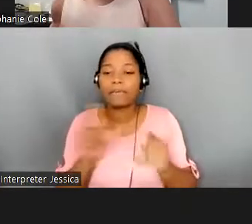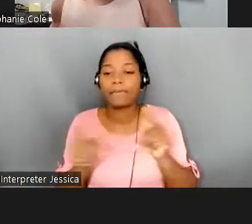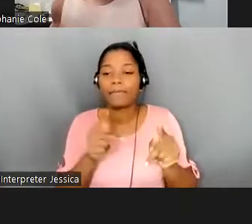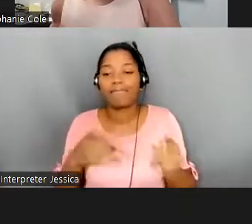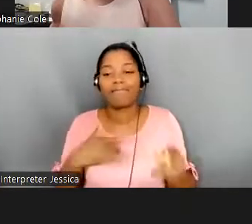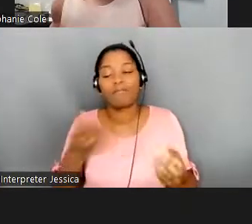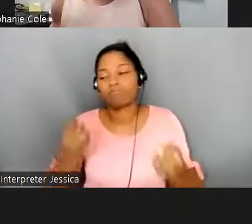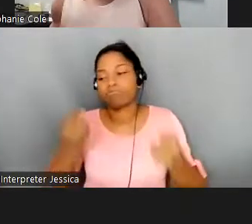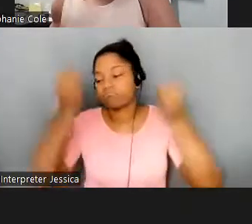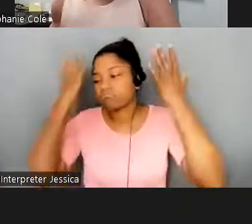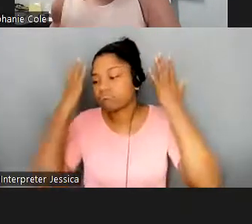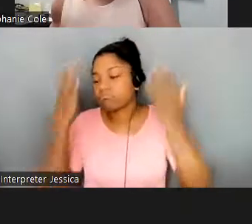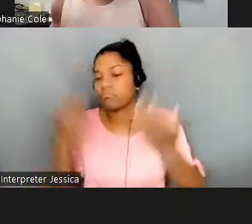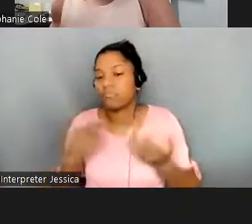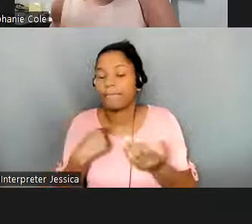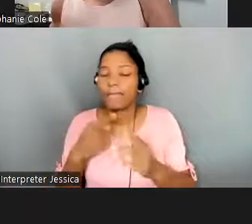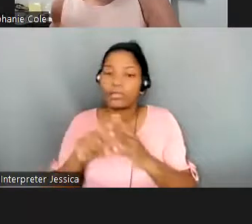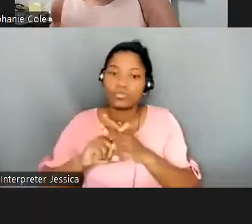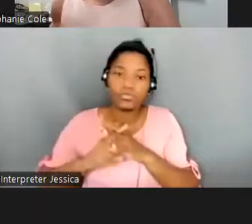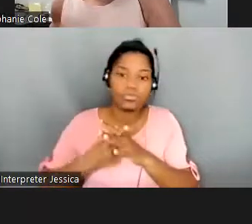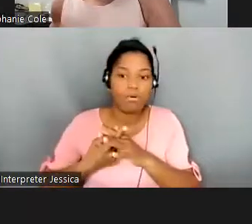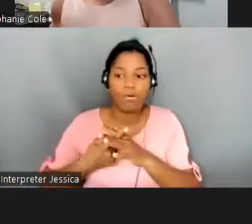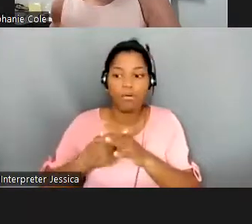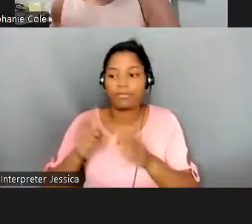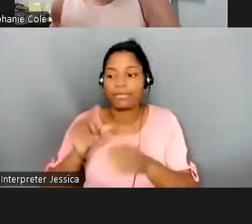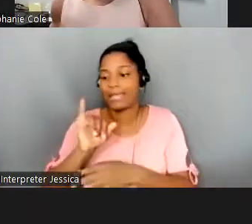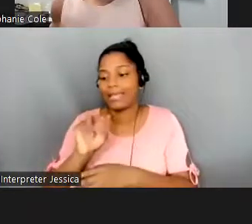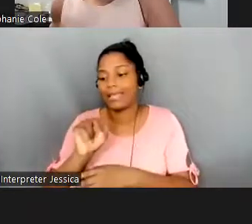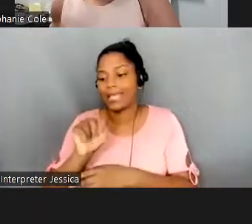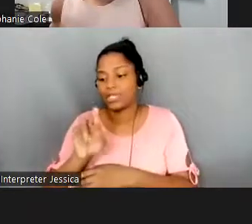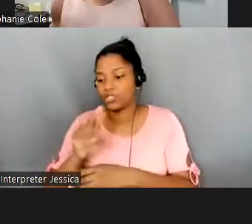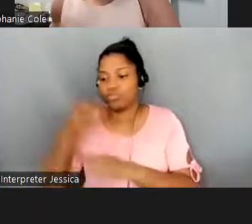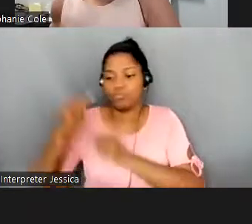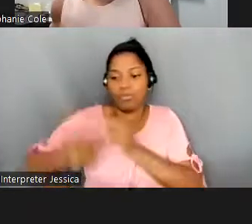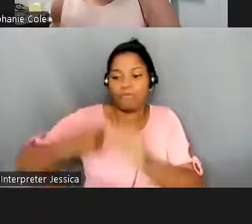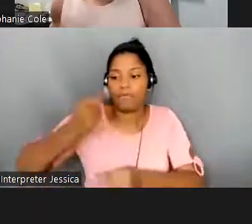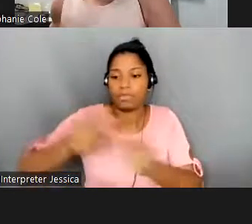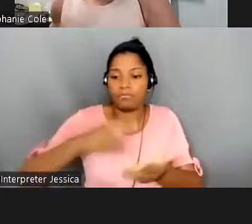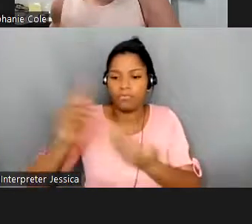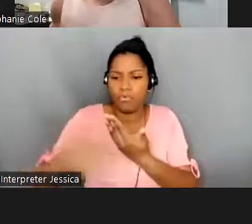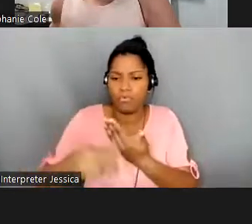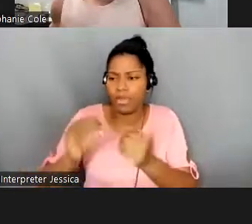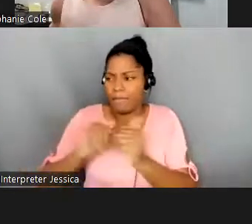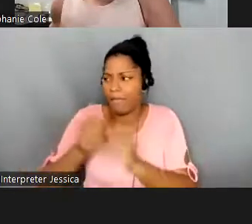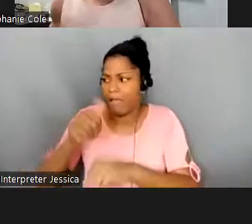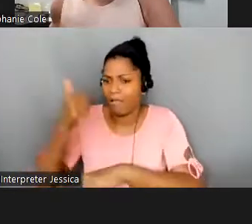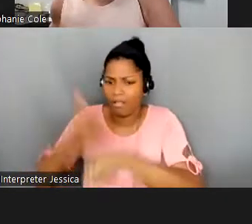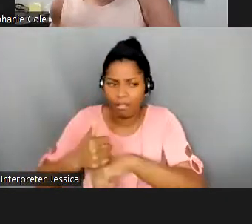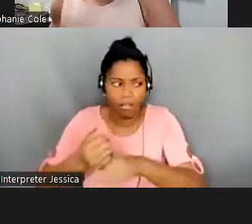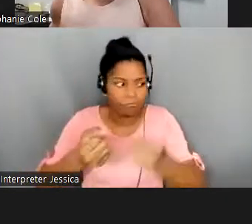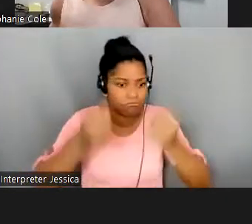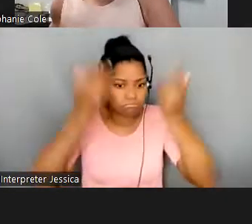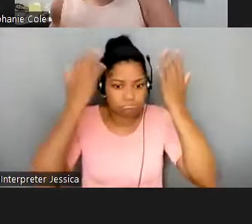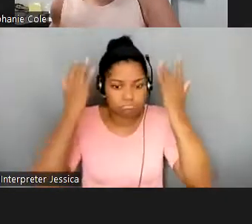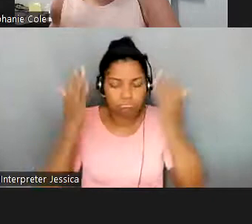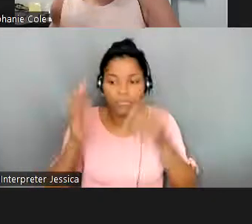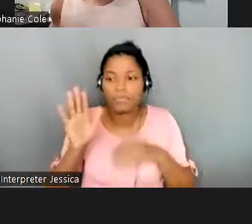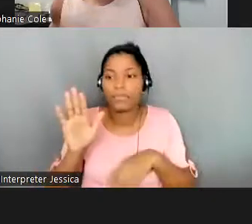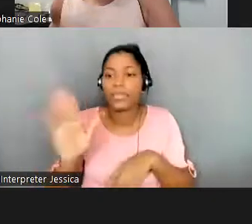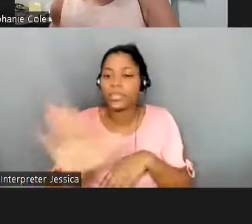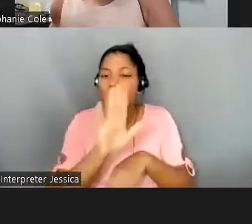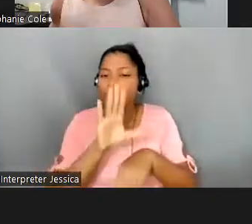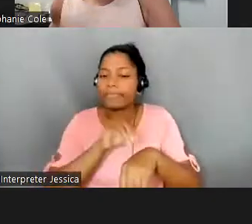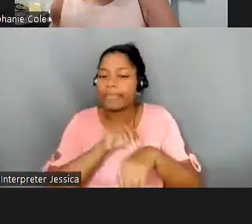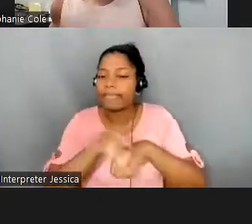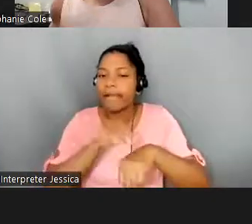about starting an intergenerational program because they see the incredible work that, for example, all of you are doing. So what's the advice that you would give